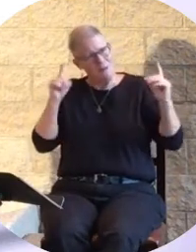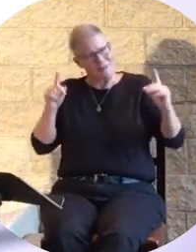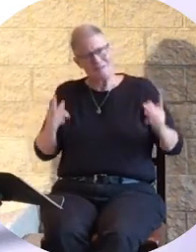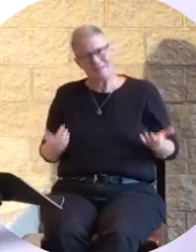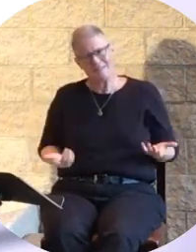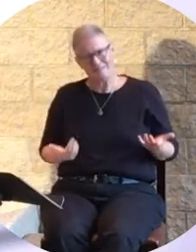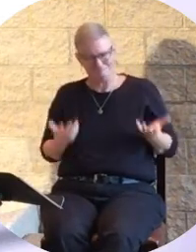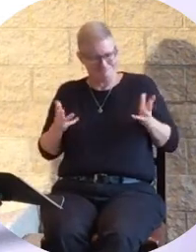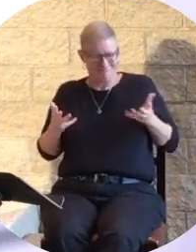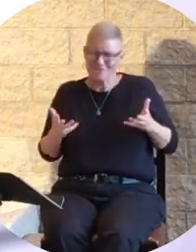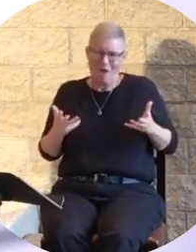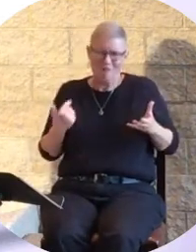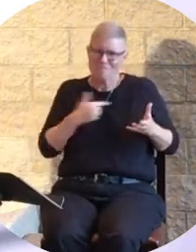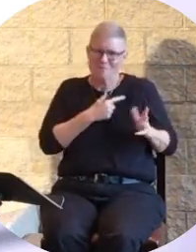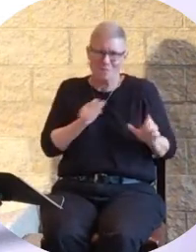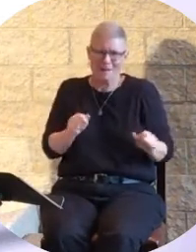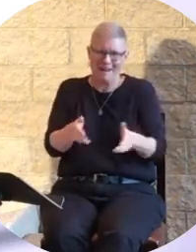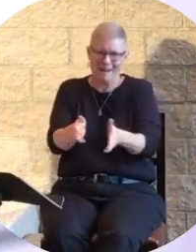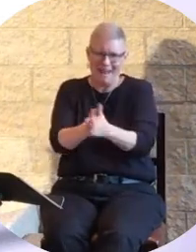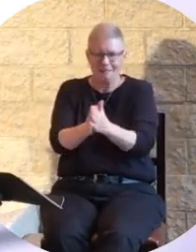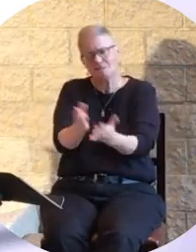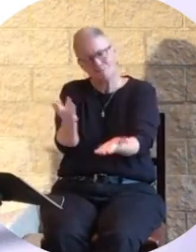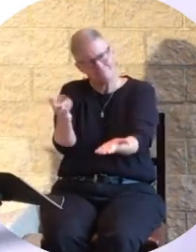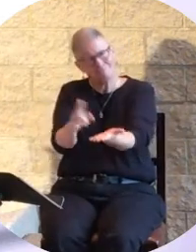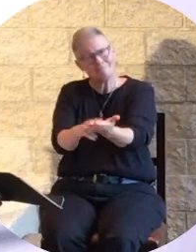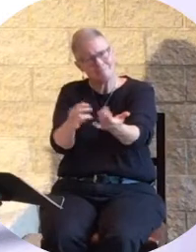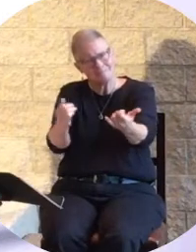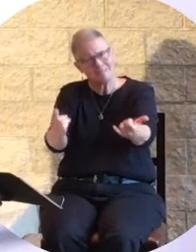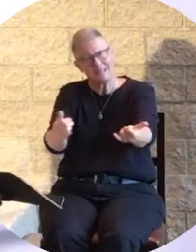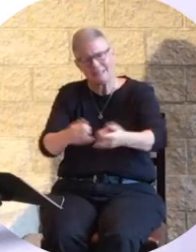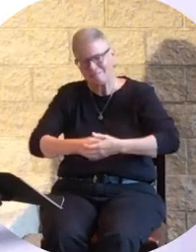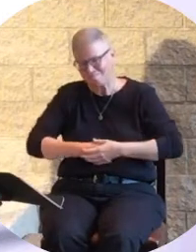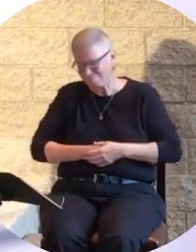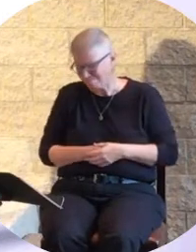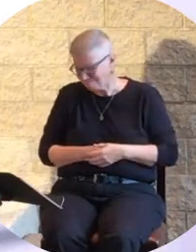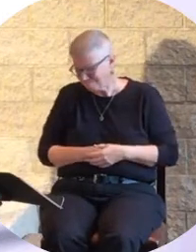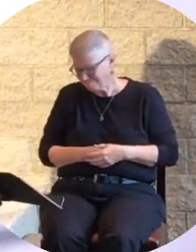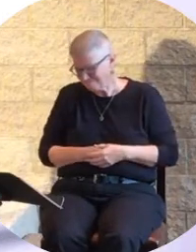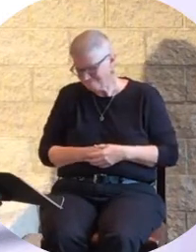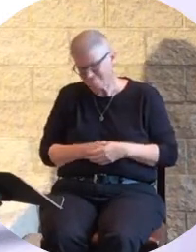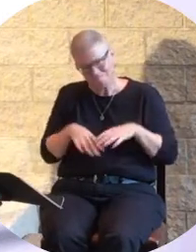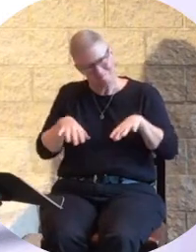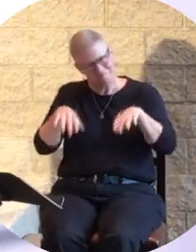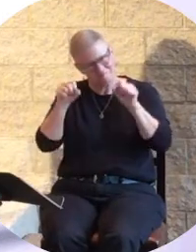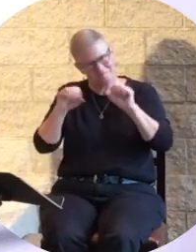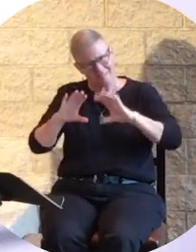can ask. So sign up today, take the class,